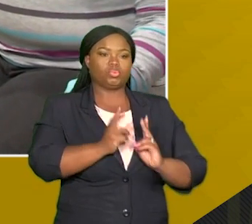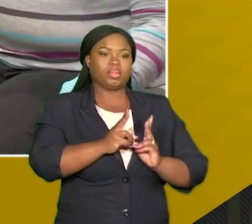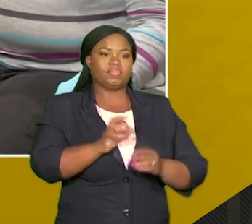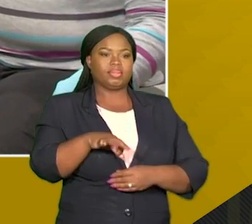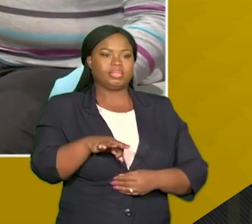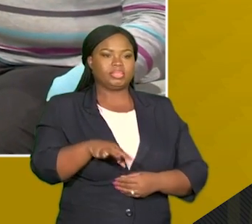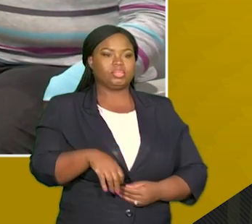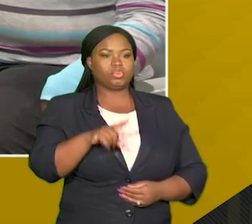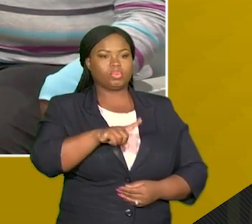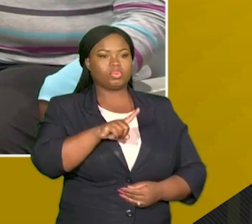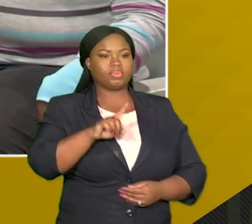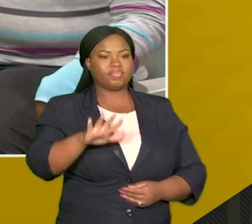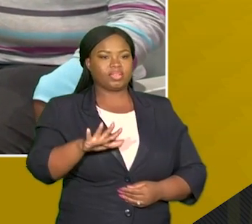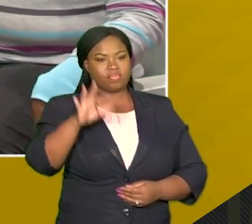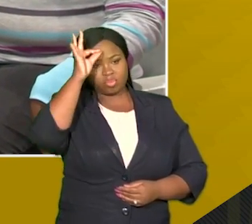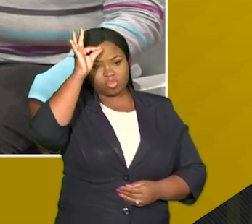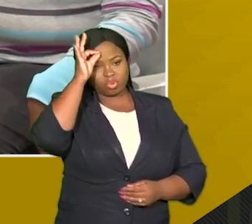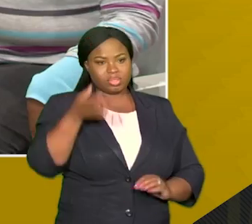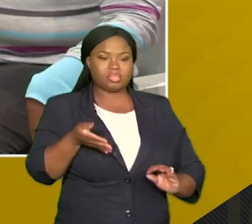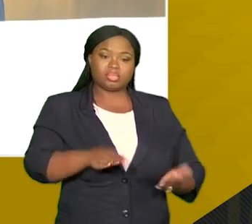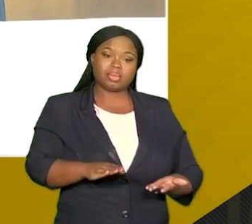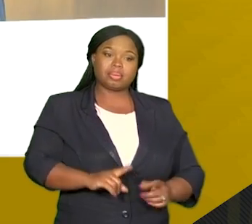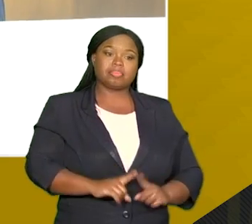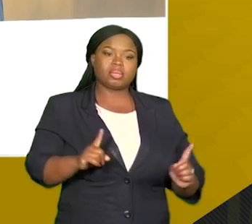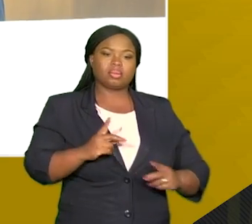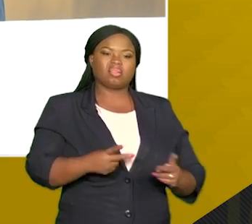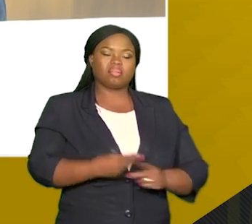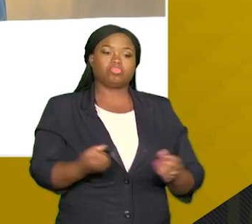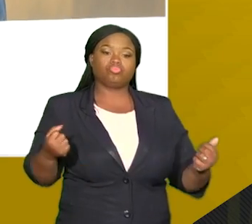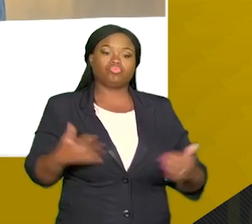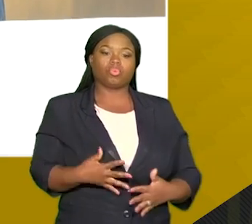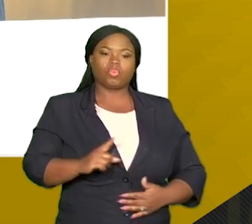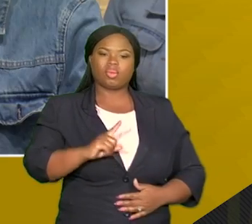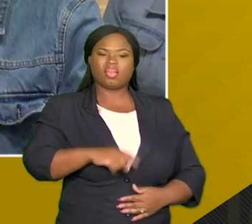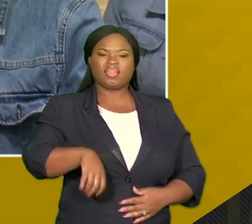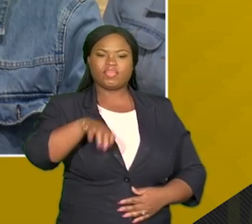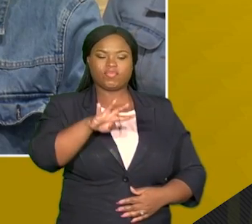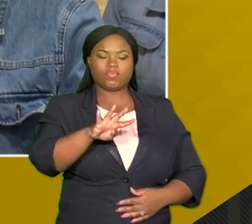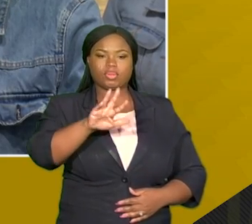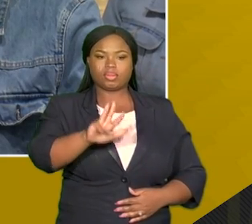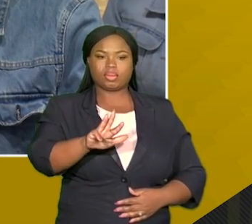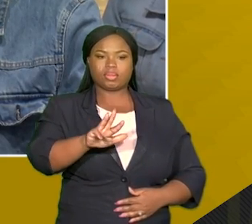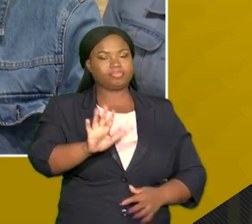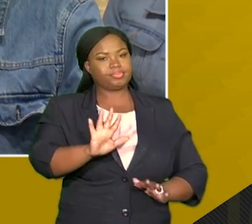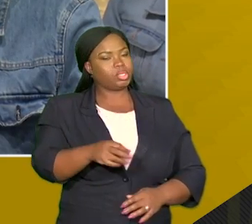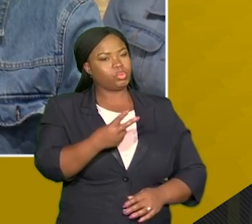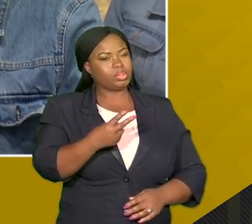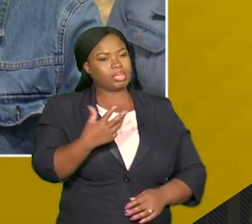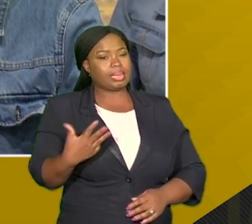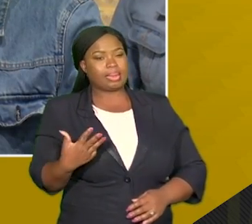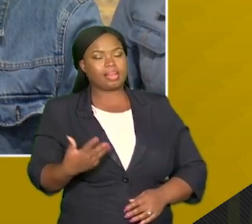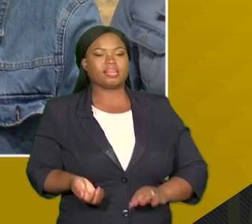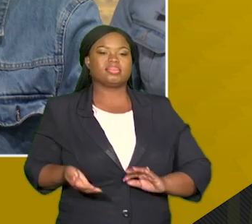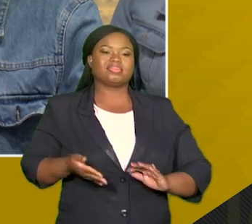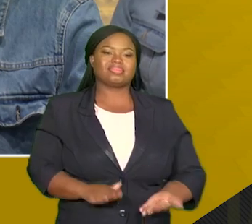2012-2013, you know, 115 police officers died. But what is most shocking is that only 49 of those, or 29 of those, as a matter of fact,